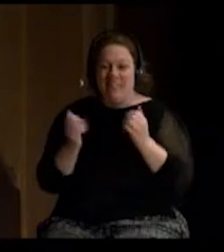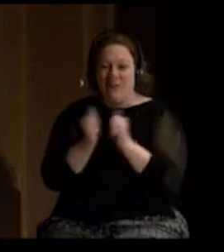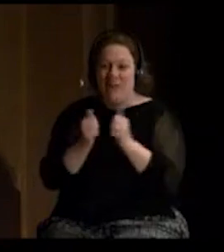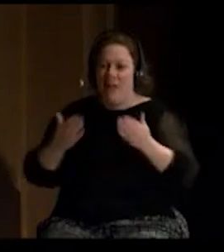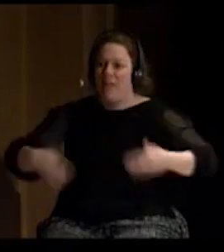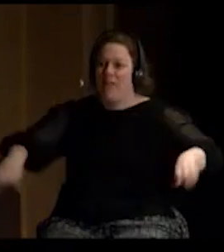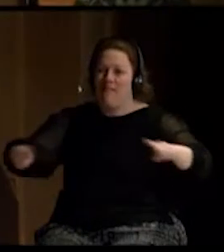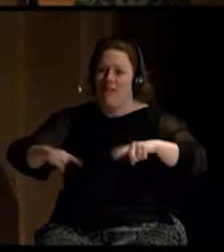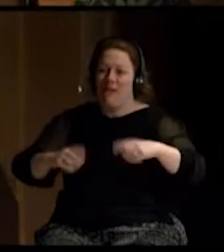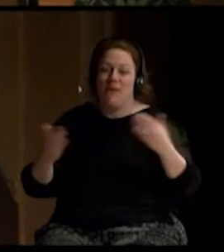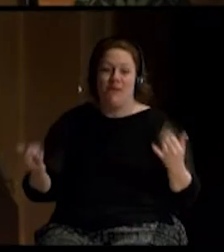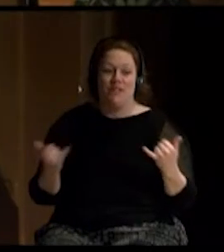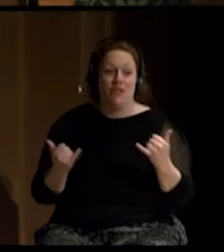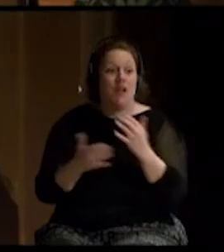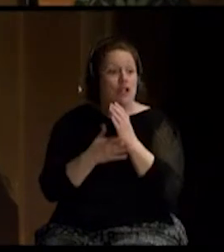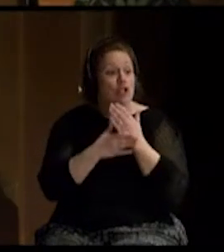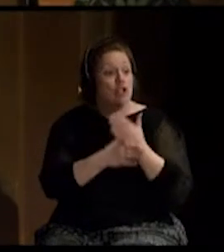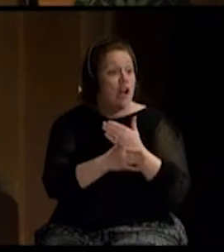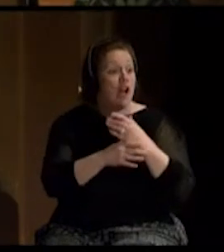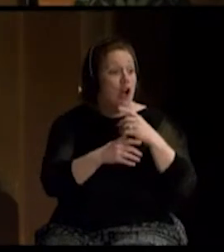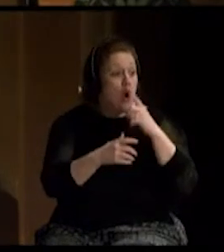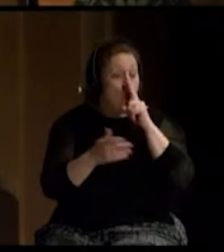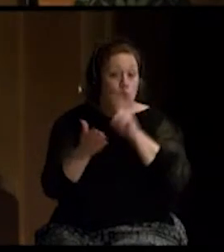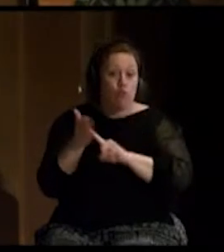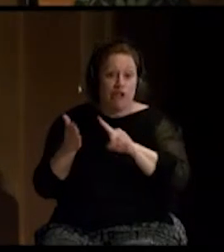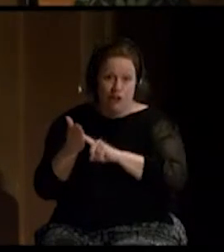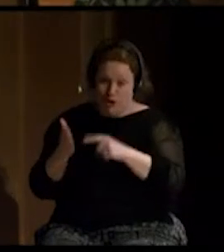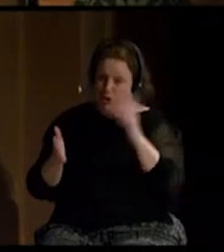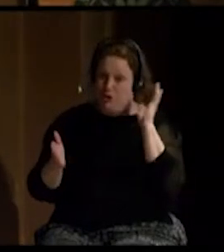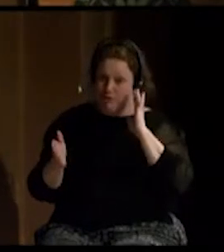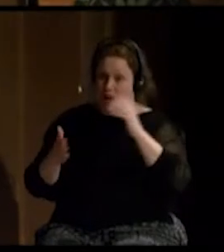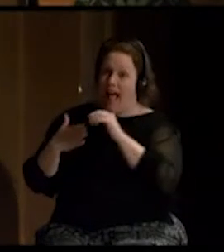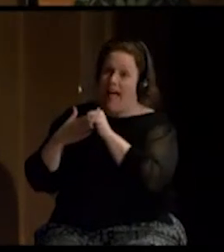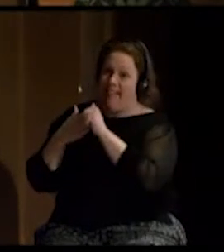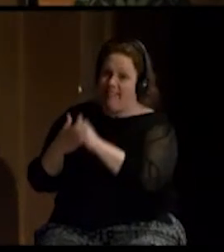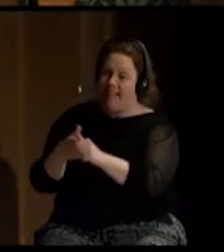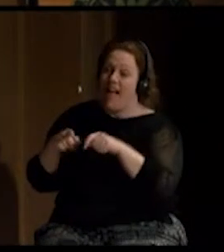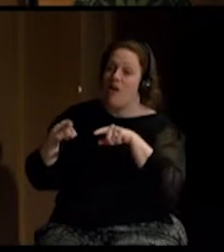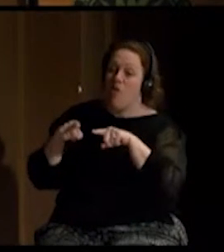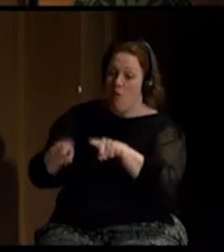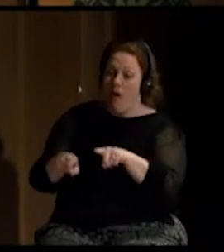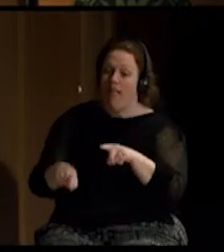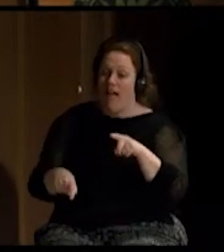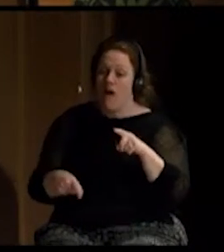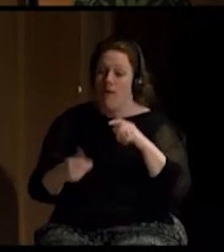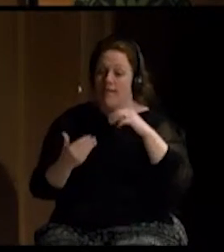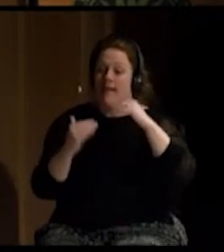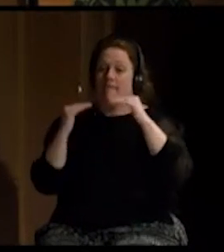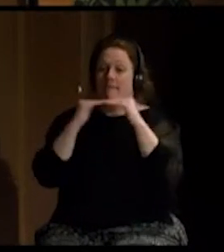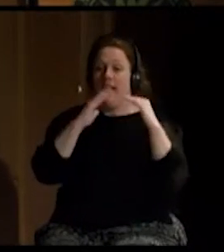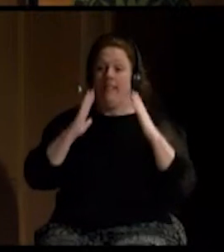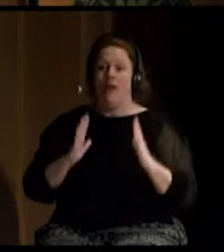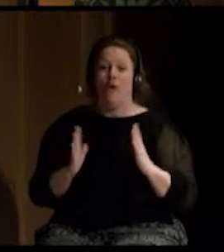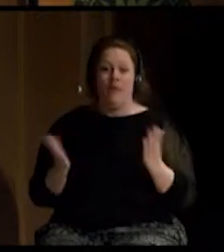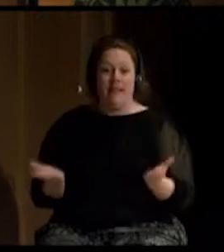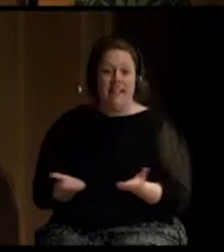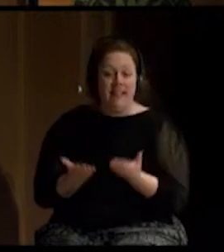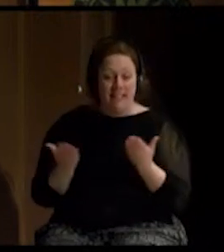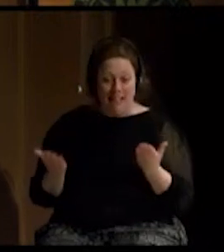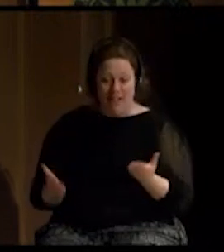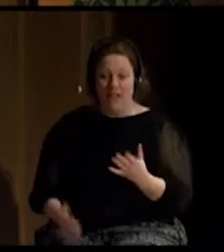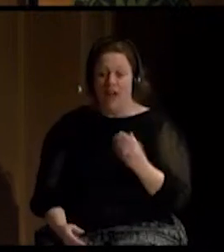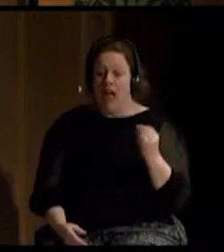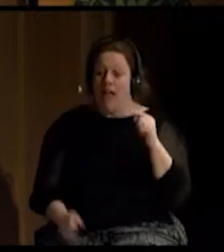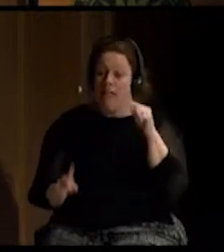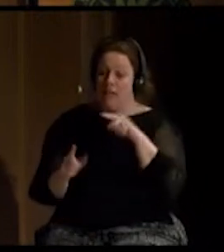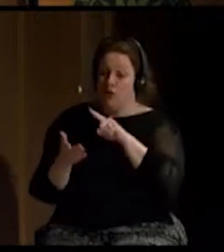you today to share research that I had led while I was a fellow here. And